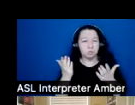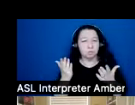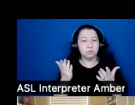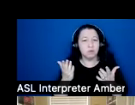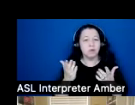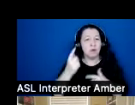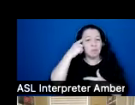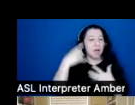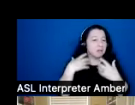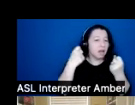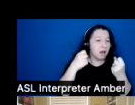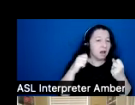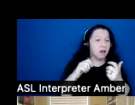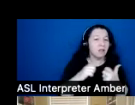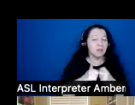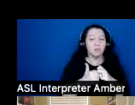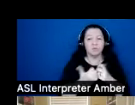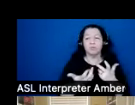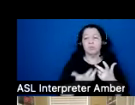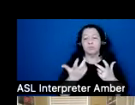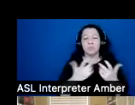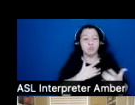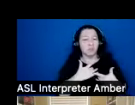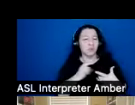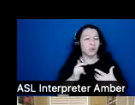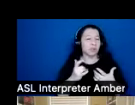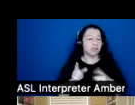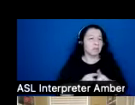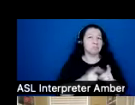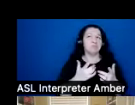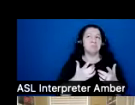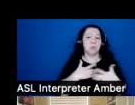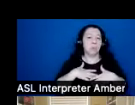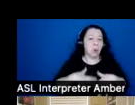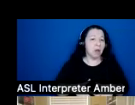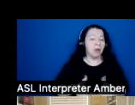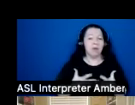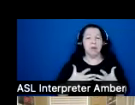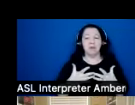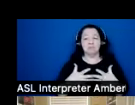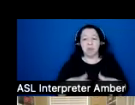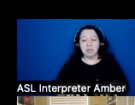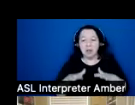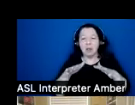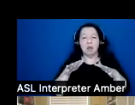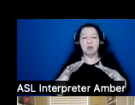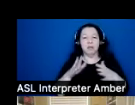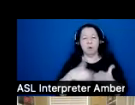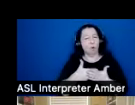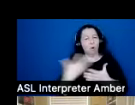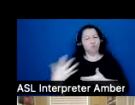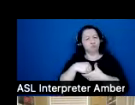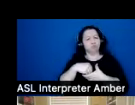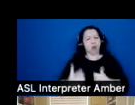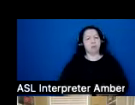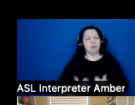mental health concerns like depression or anxiety, all of this is part of our life. And